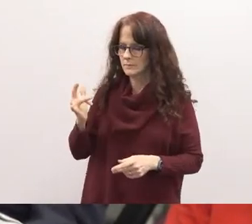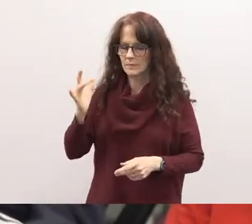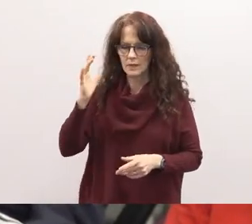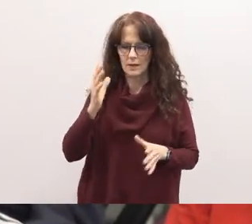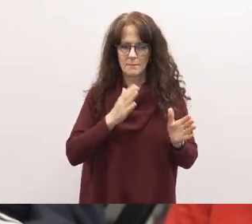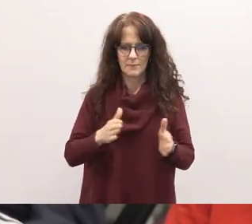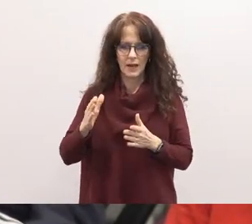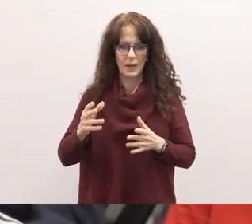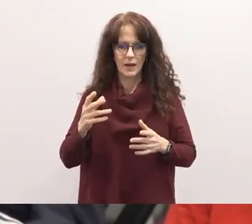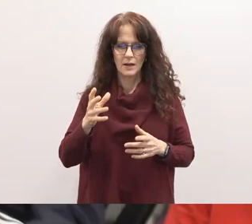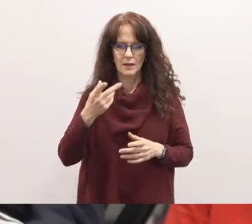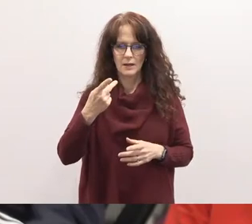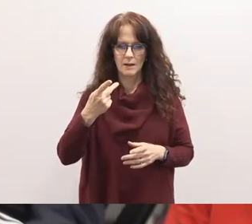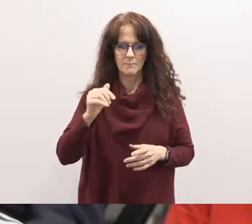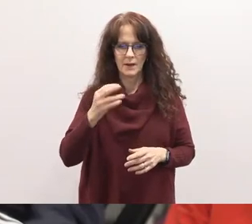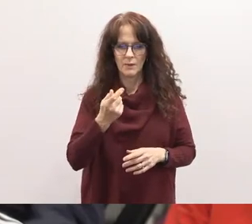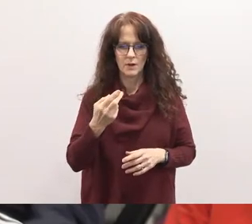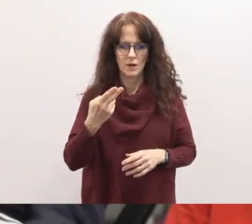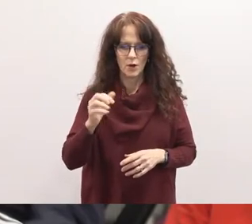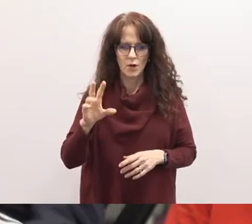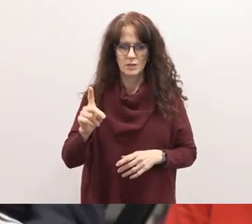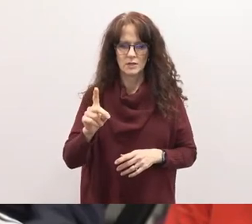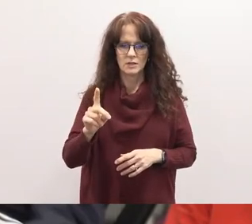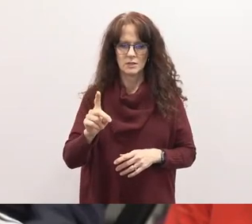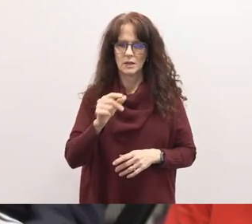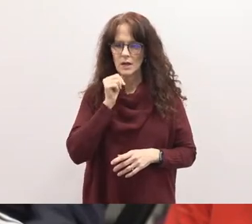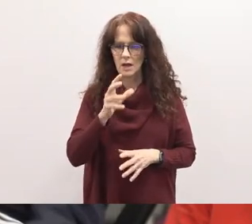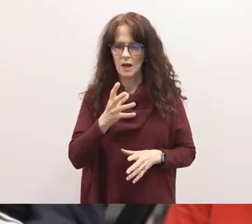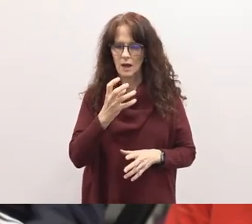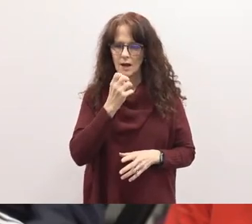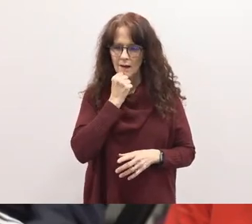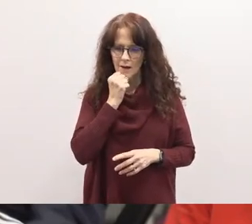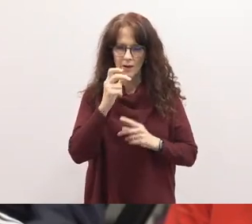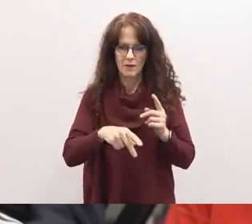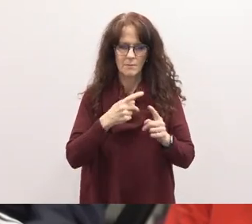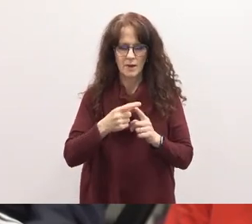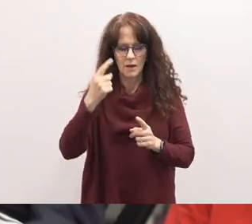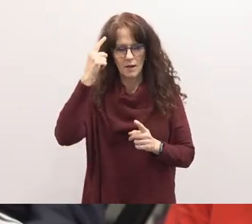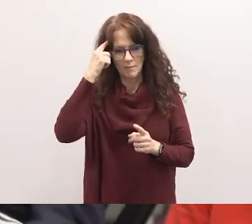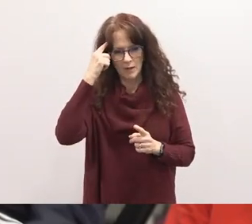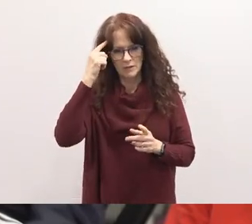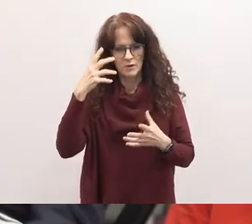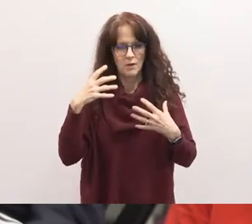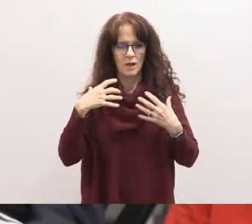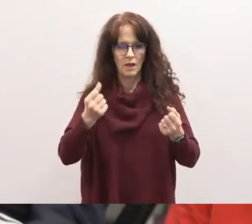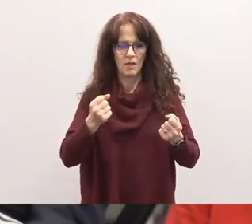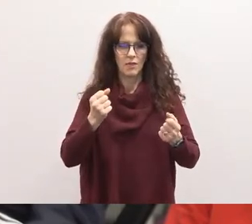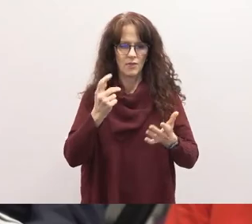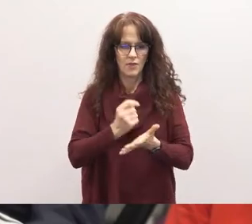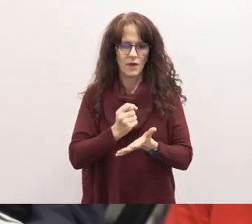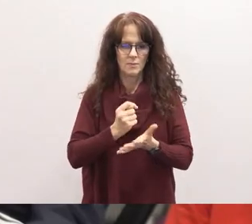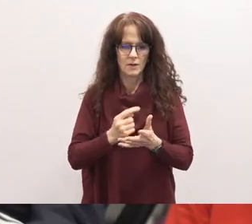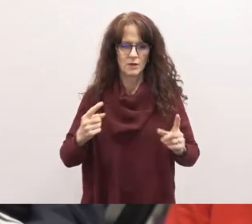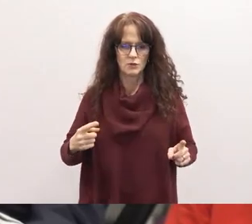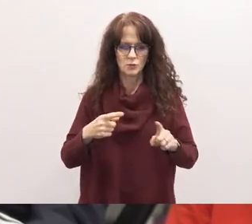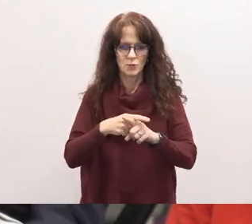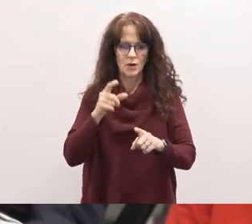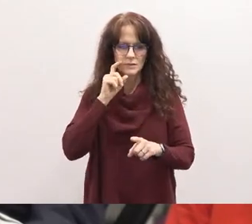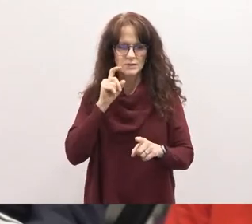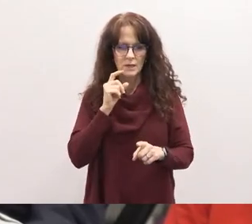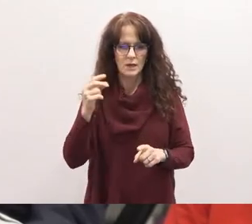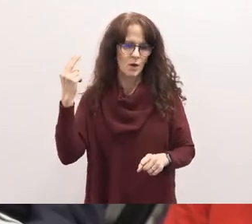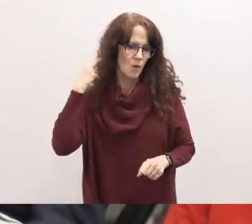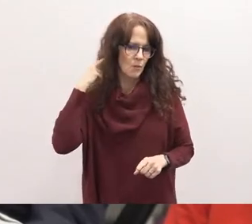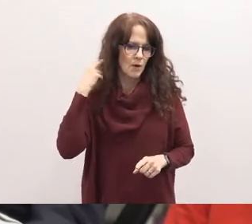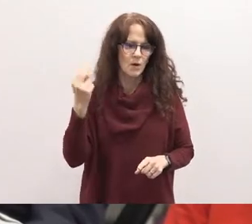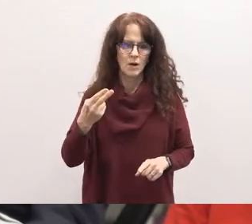Planned Parenthood not care about mental health therapy before giving cross-sex hormones? Well, because these teens